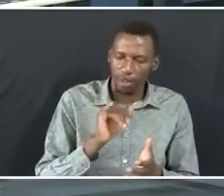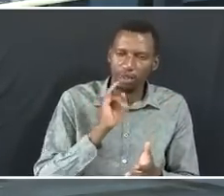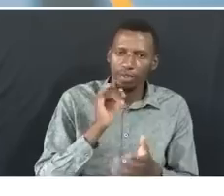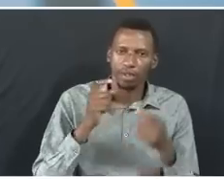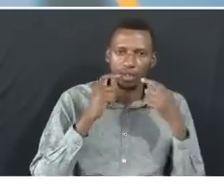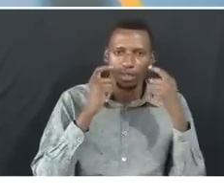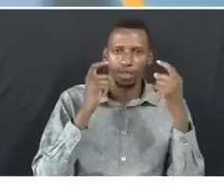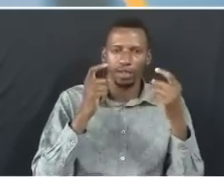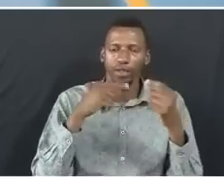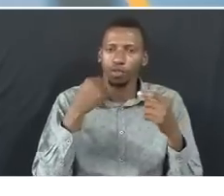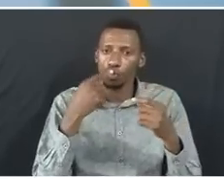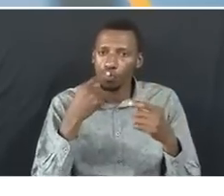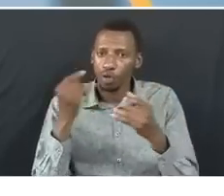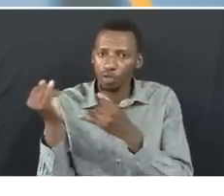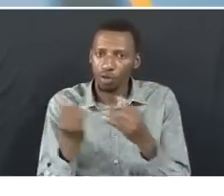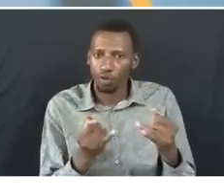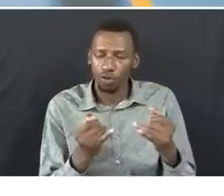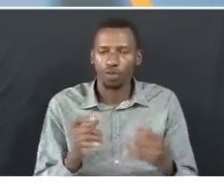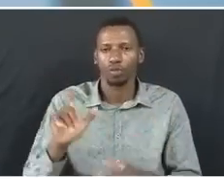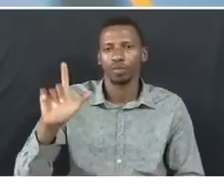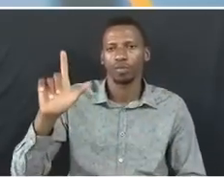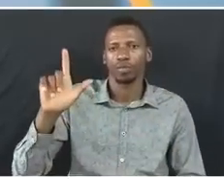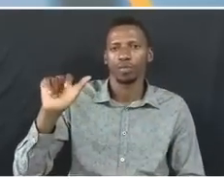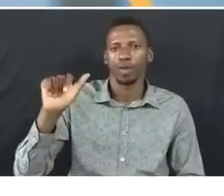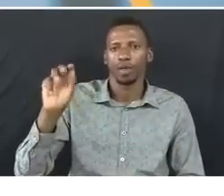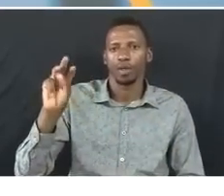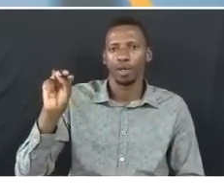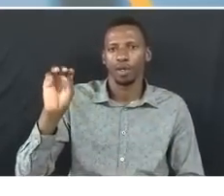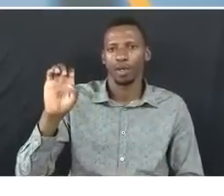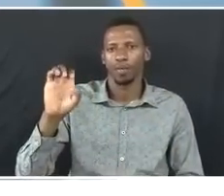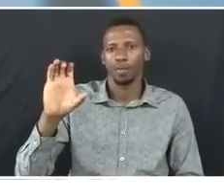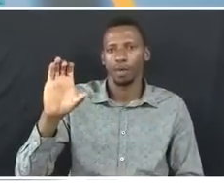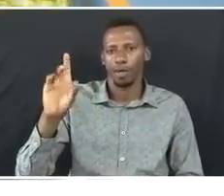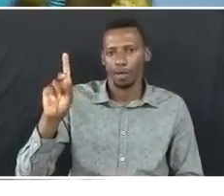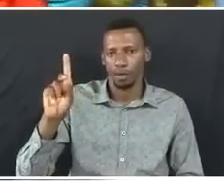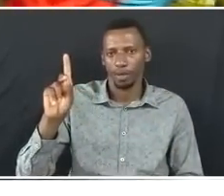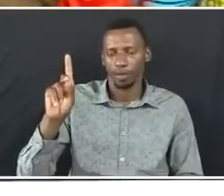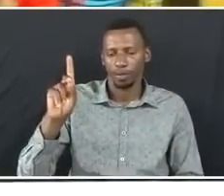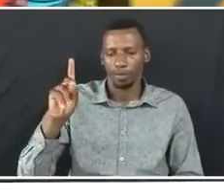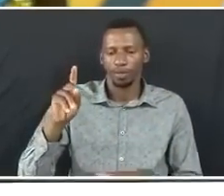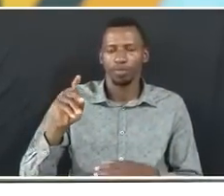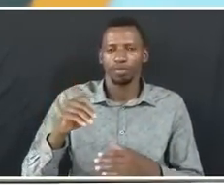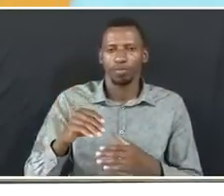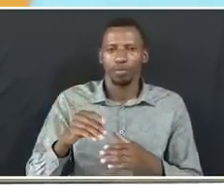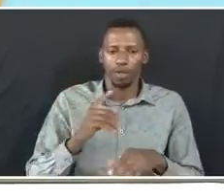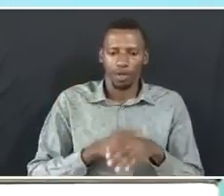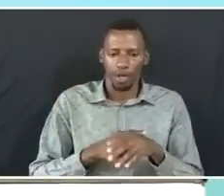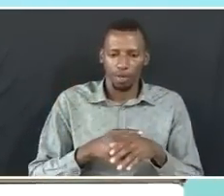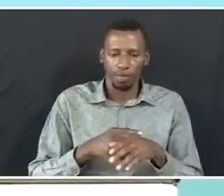who? Lamech, the fifth in descent.